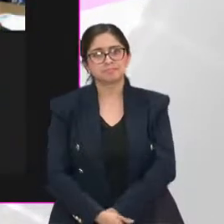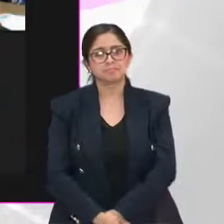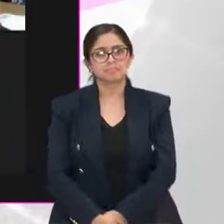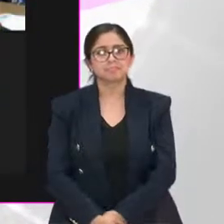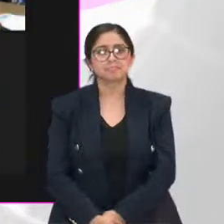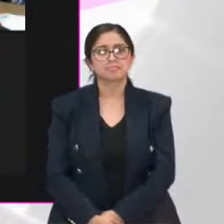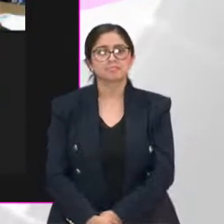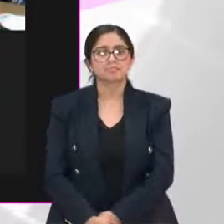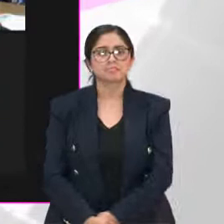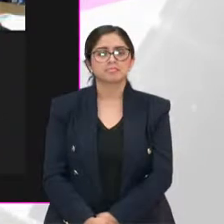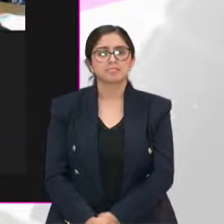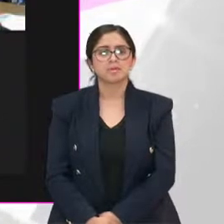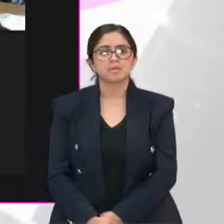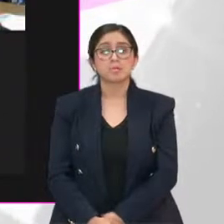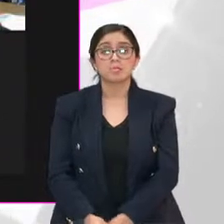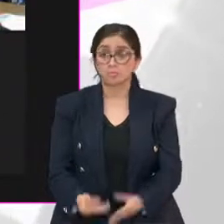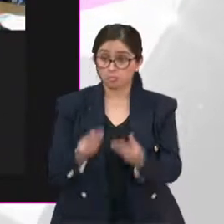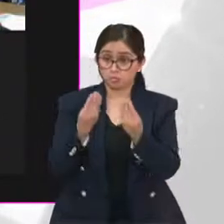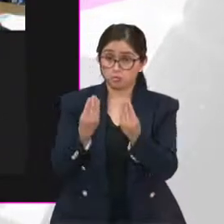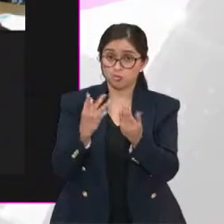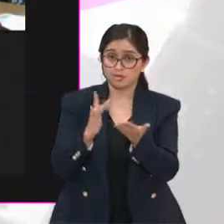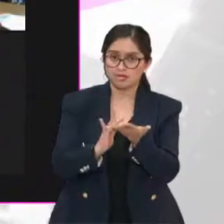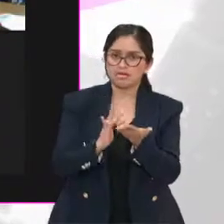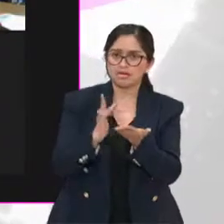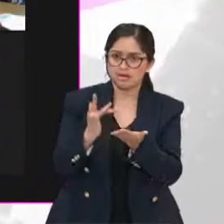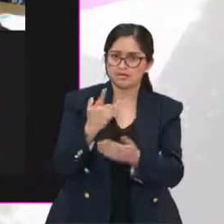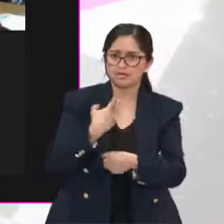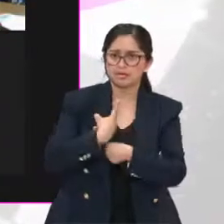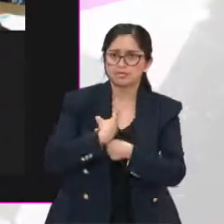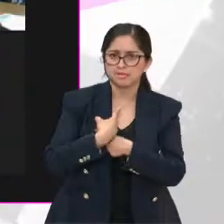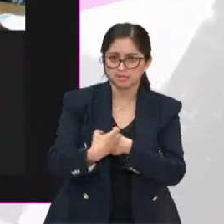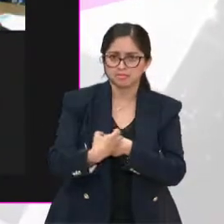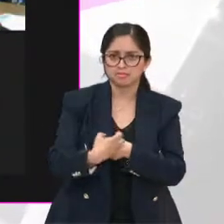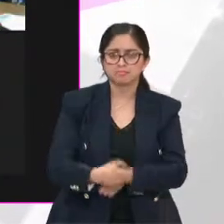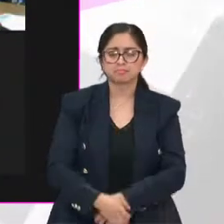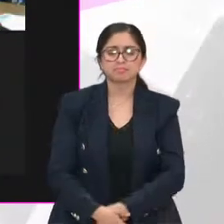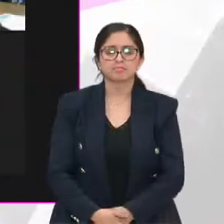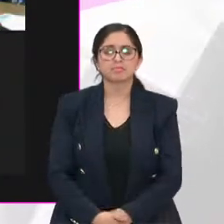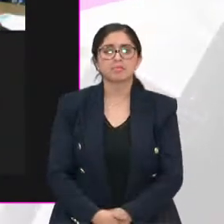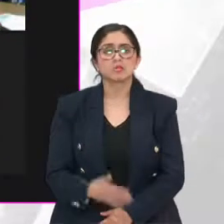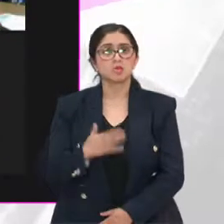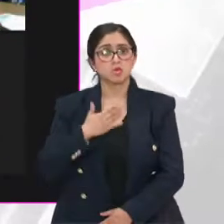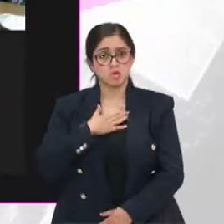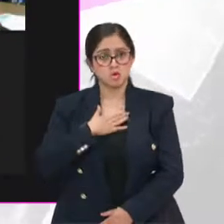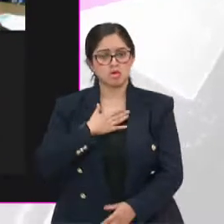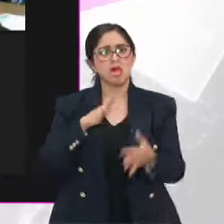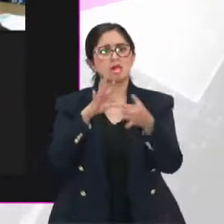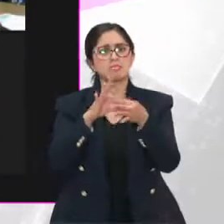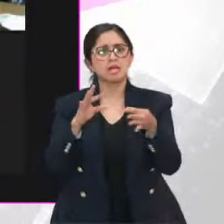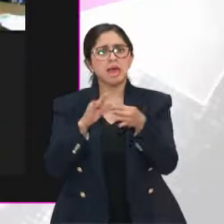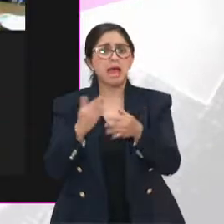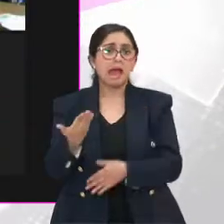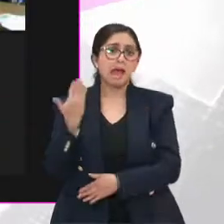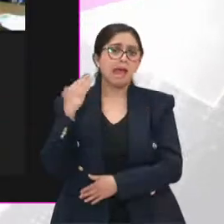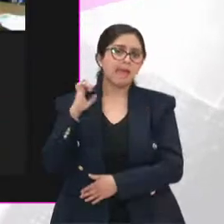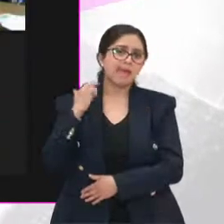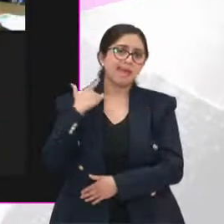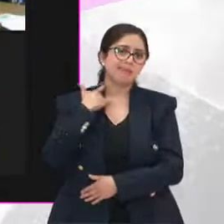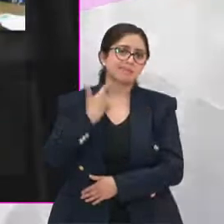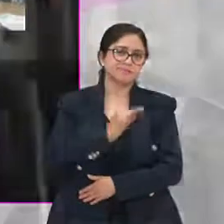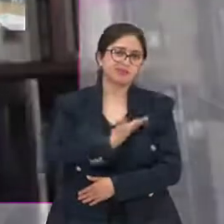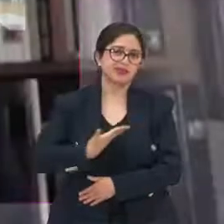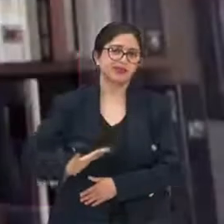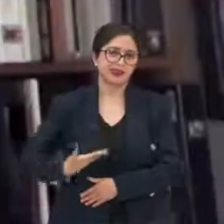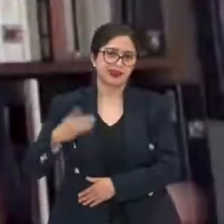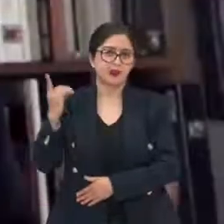President, please. Thank you very much for this invitation. I am going to talk to you as a former